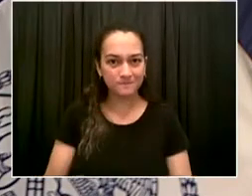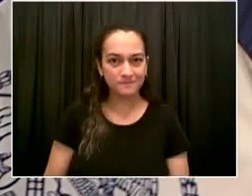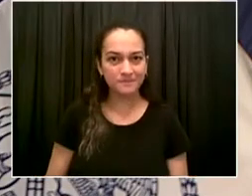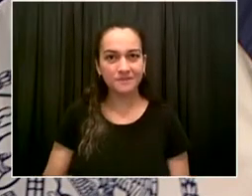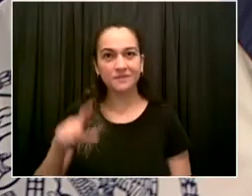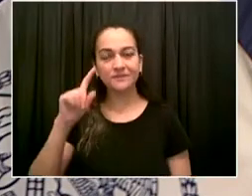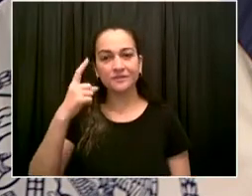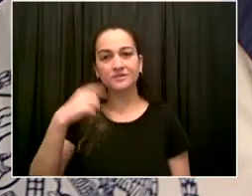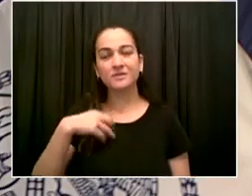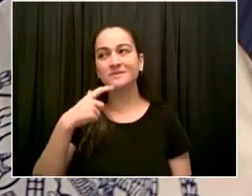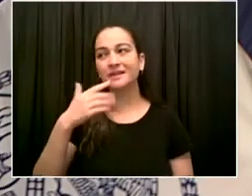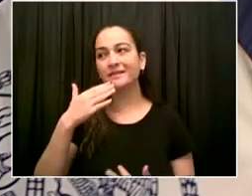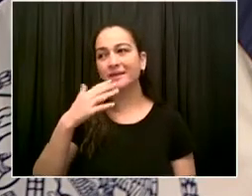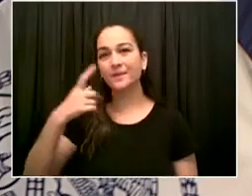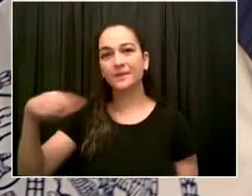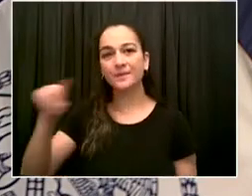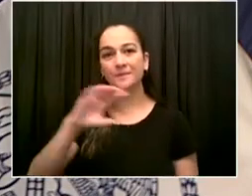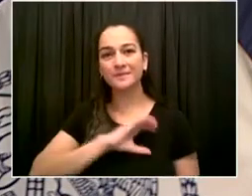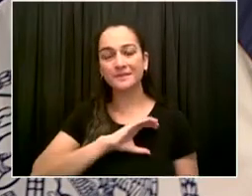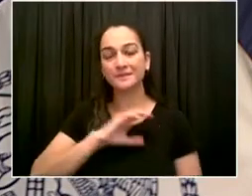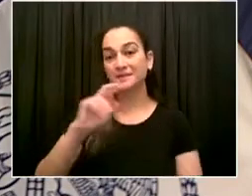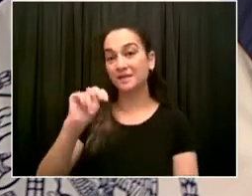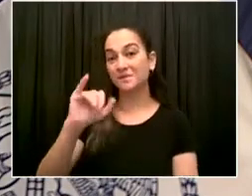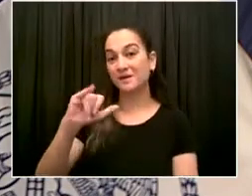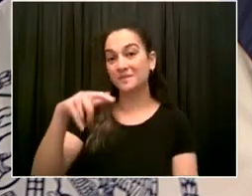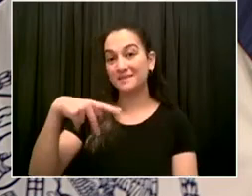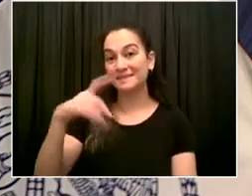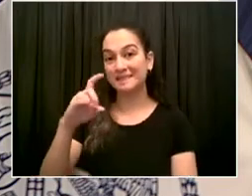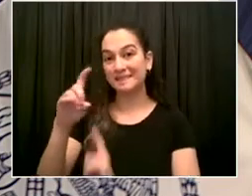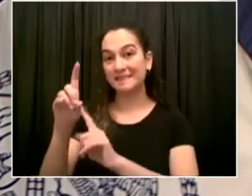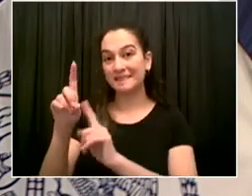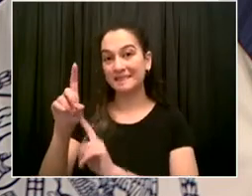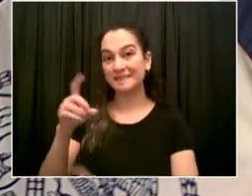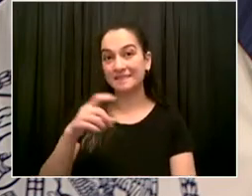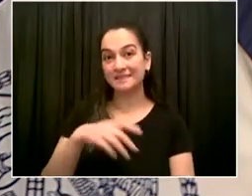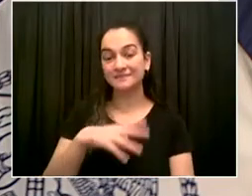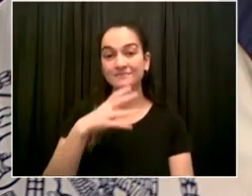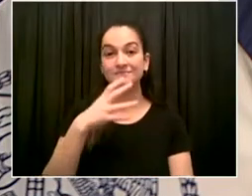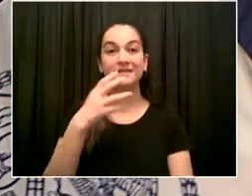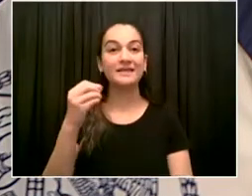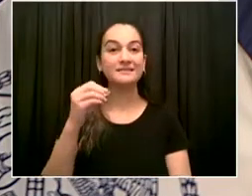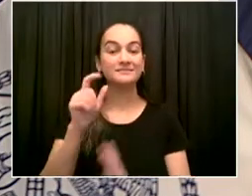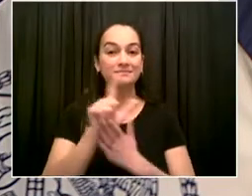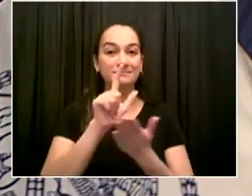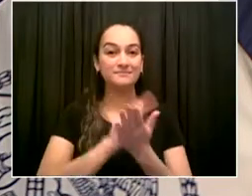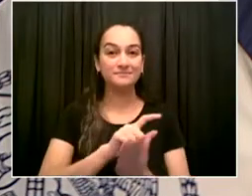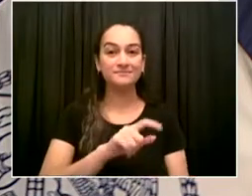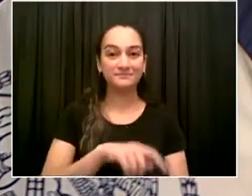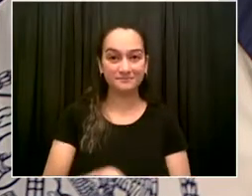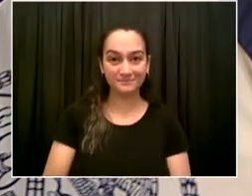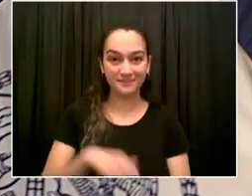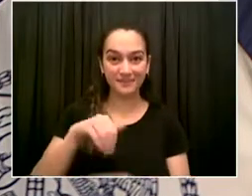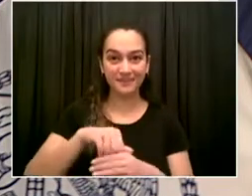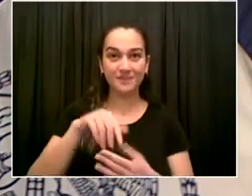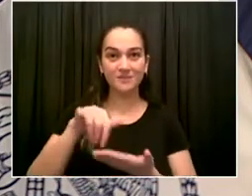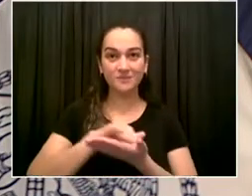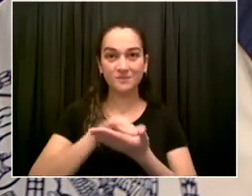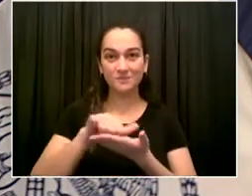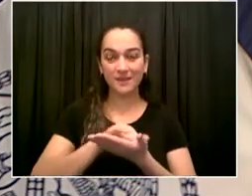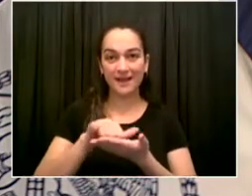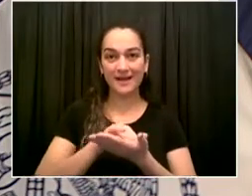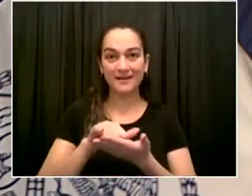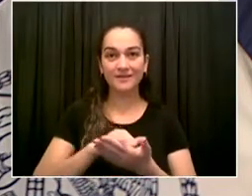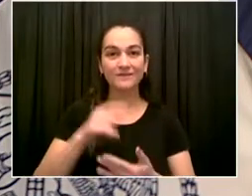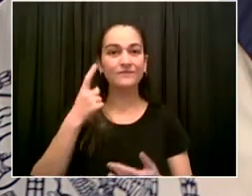to the DA's office, Cy Vance and all his colleagues in the Manhattan DA's office. A major gang takedown